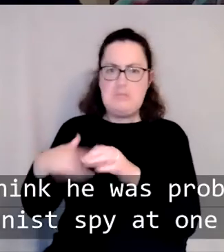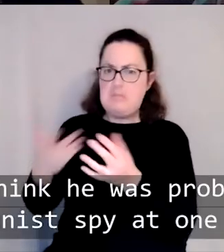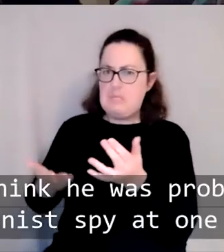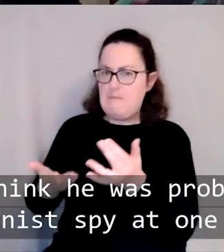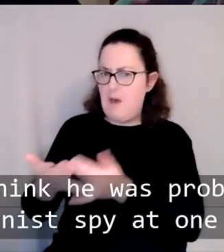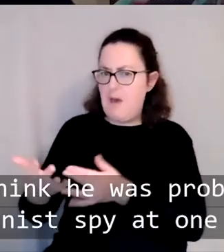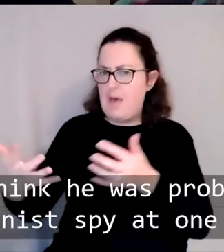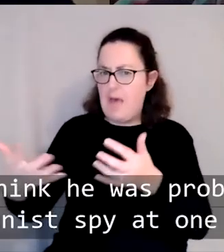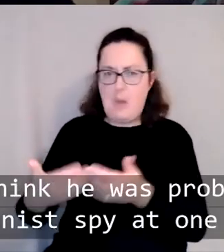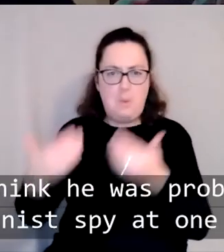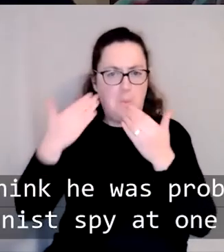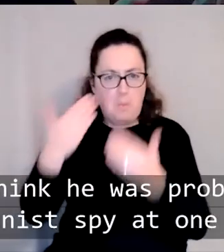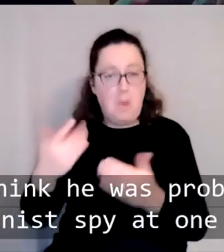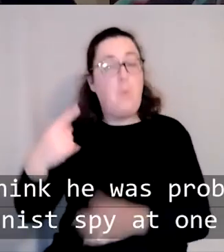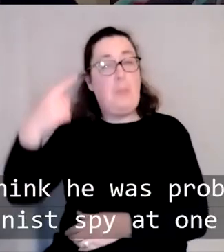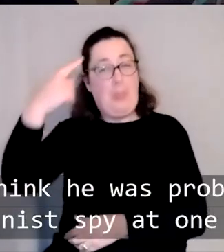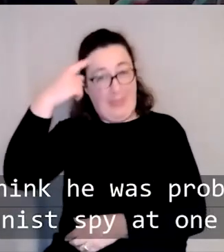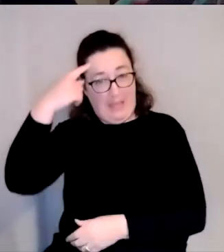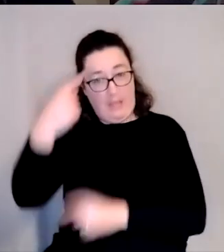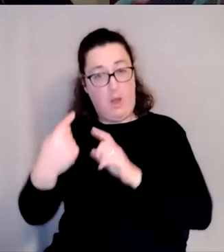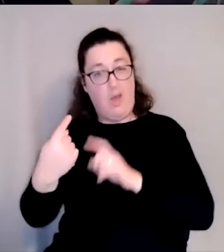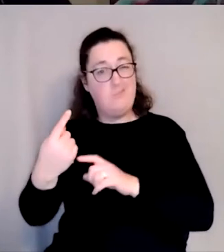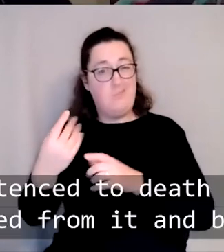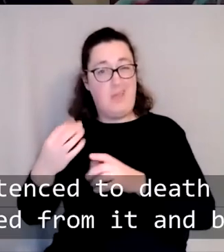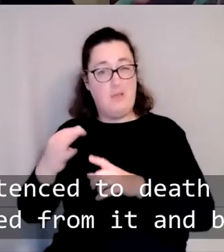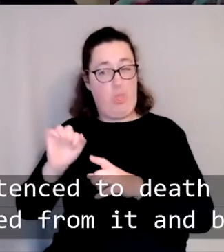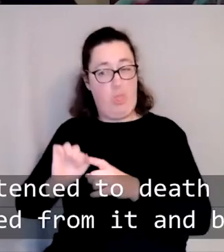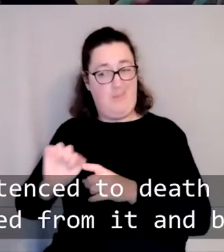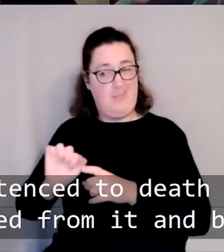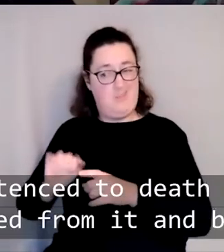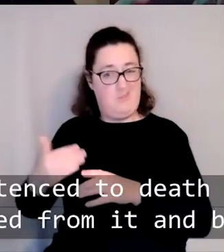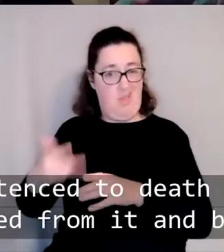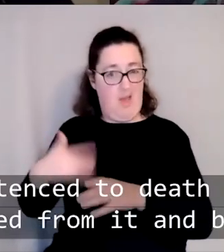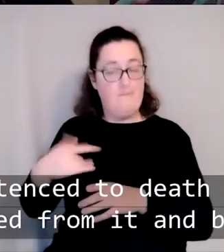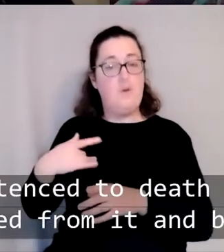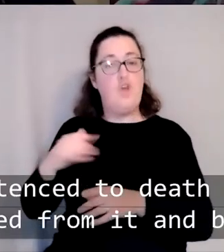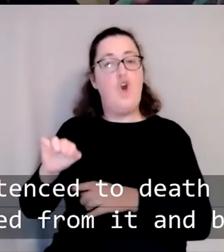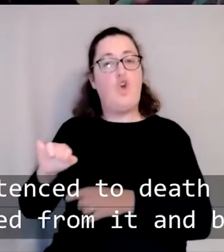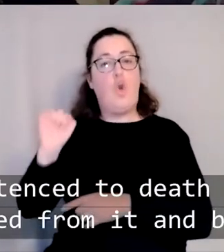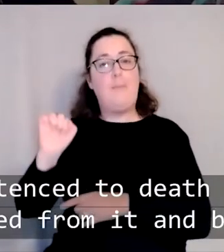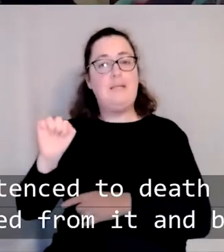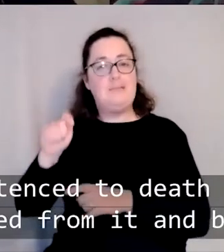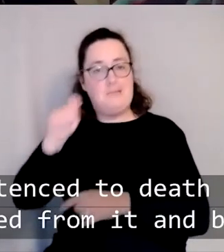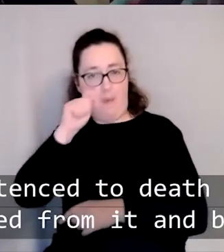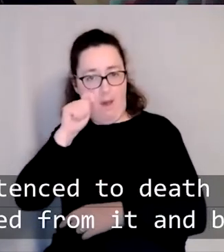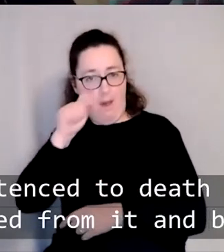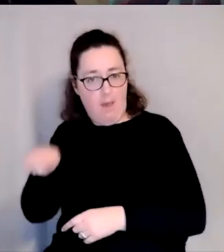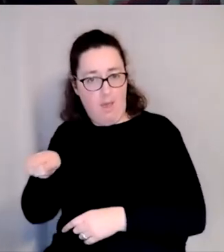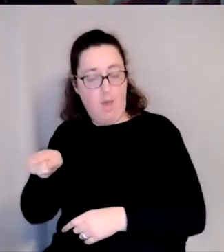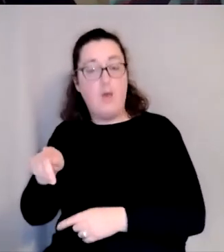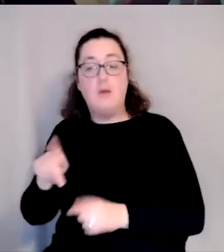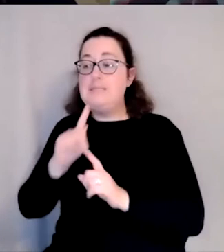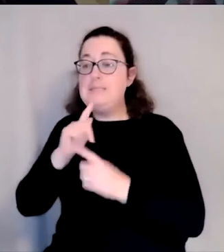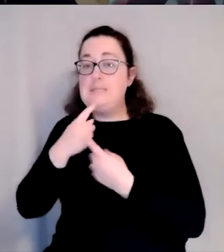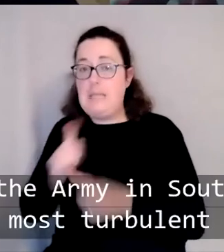We think he was probably a communist spy at one point, was sentenced to death, somehow escaped from it, and became